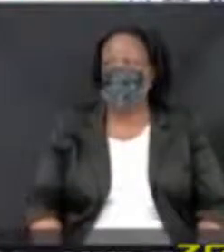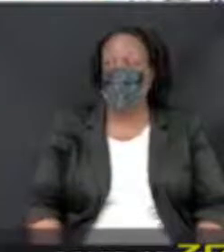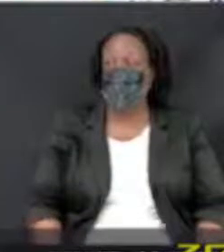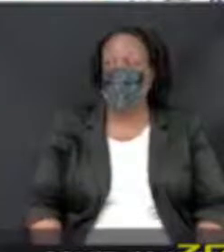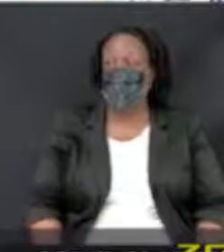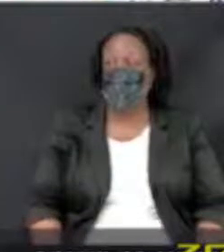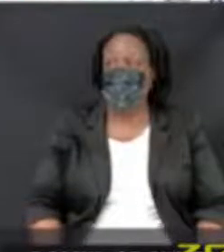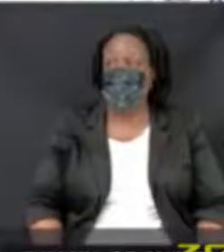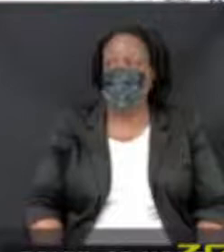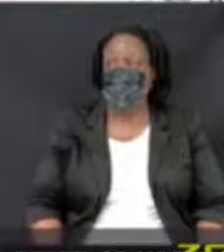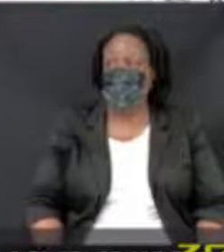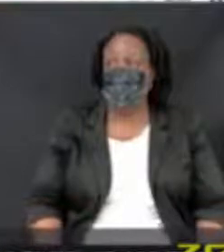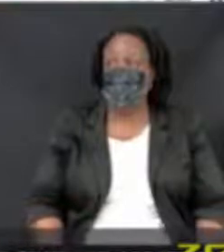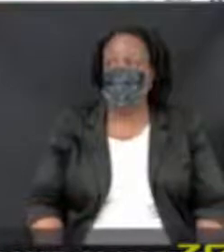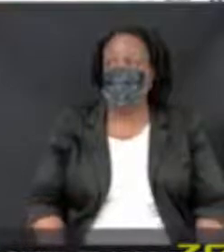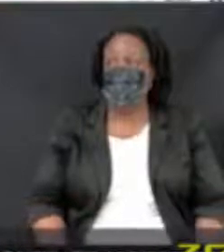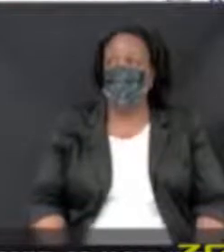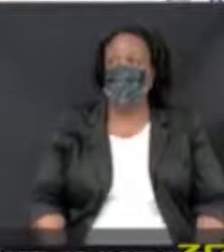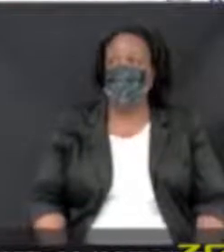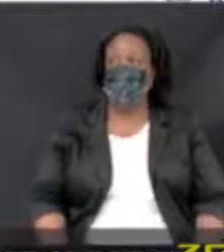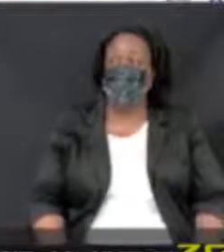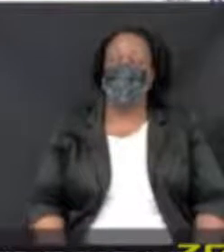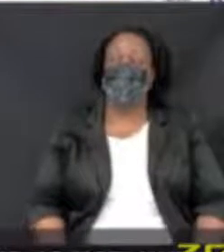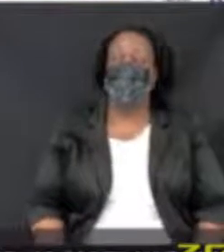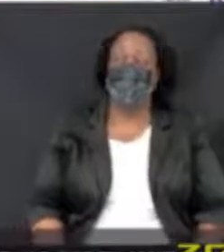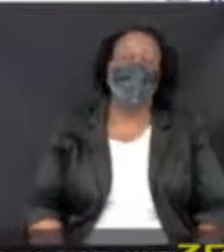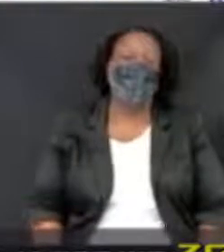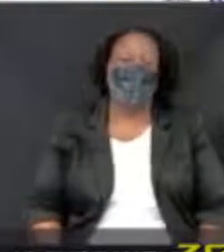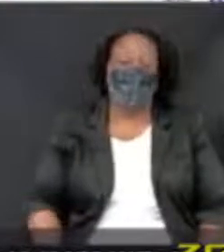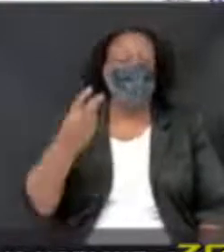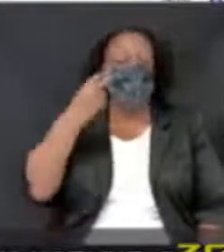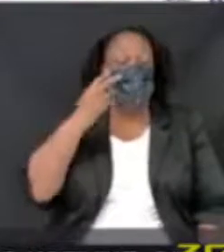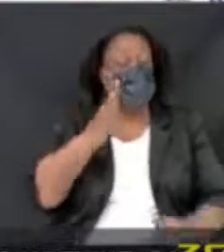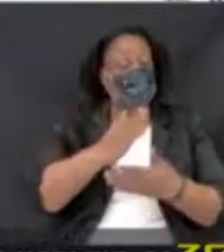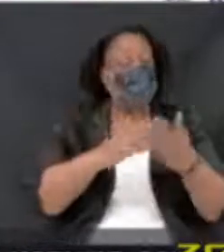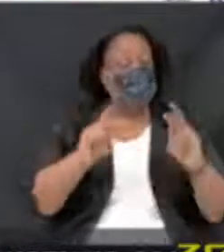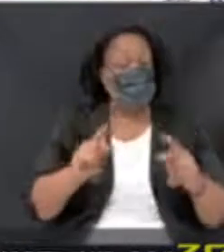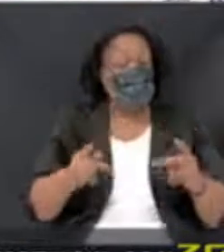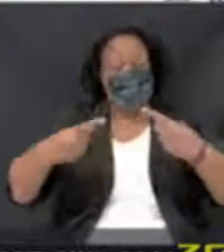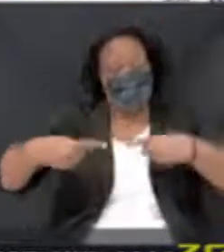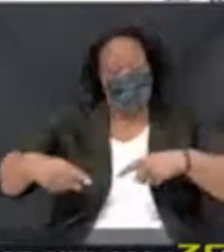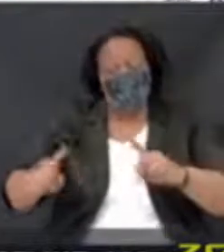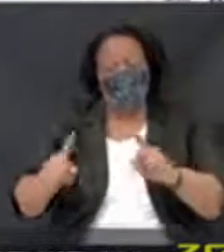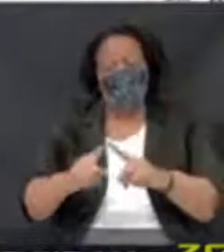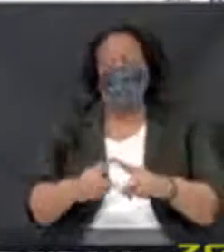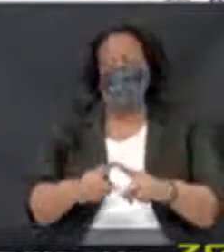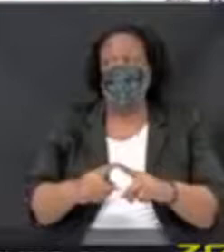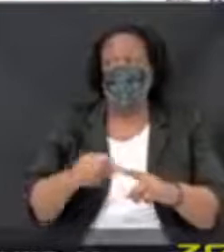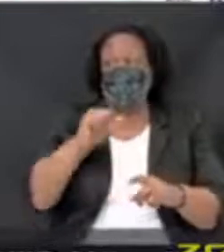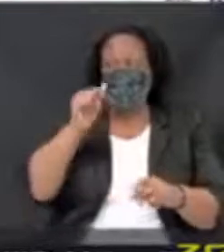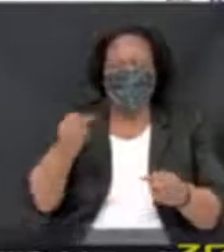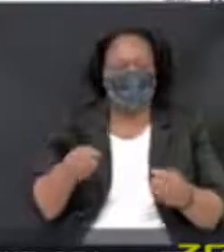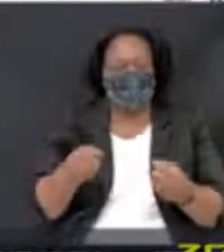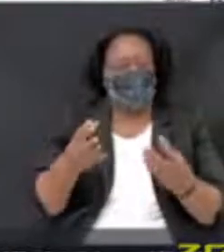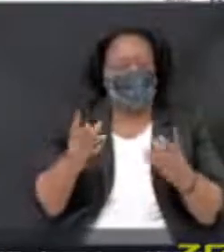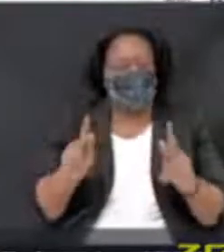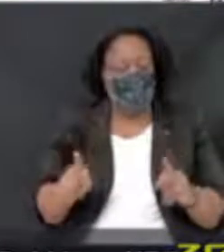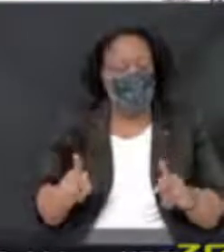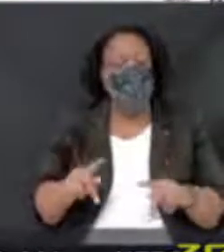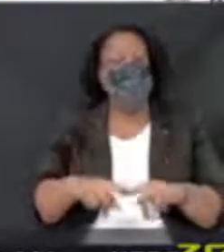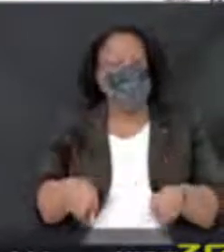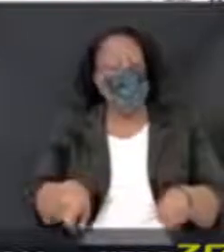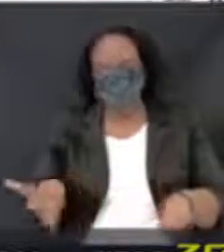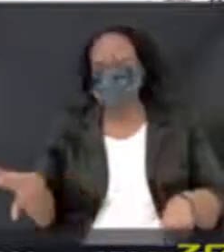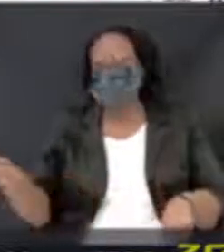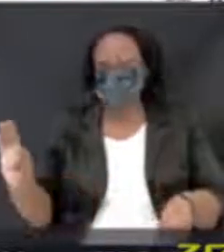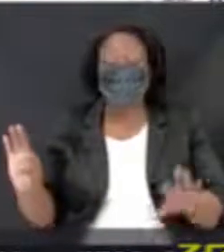for persons to go in to attend your tents. And I don't think that we've had that huge population that you could have